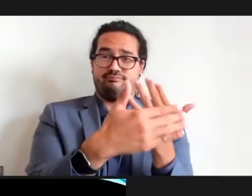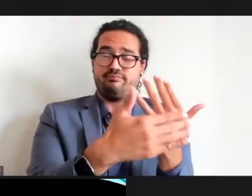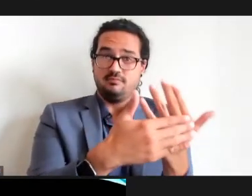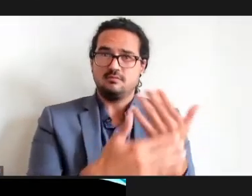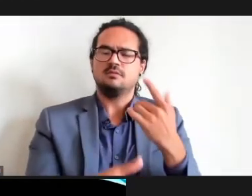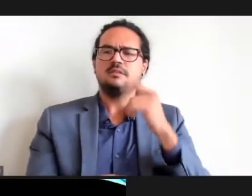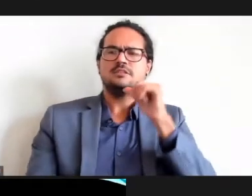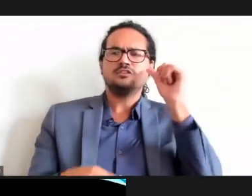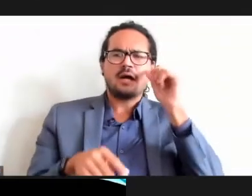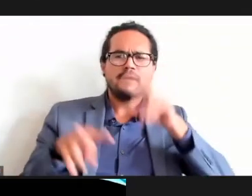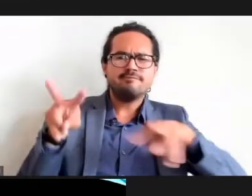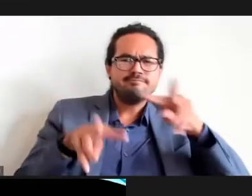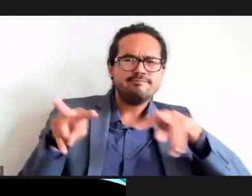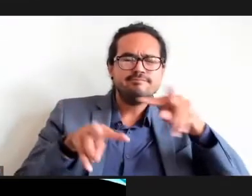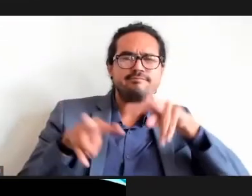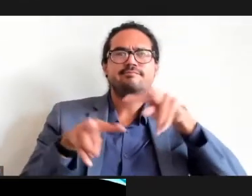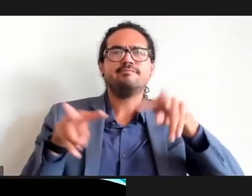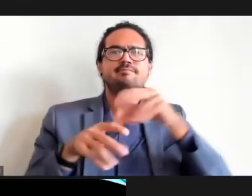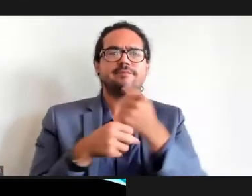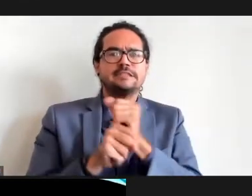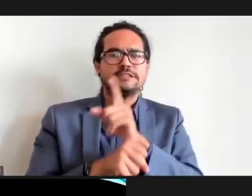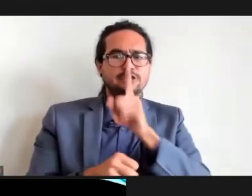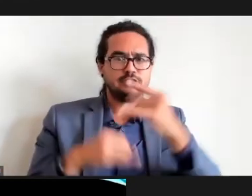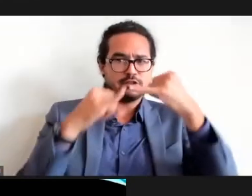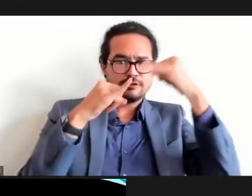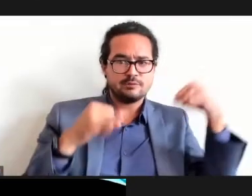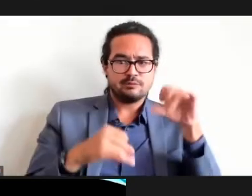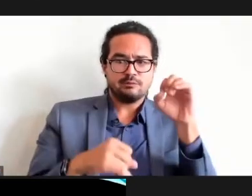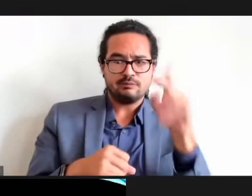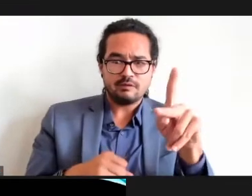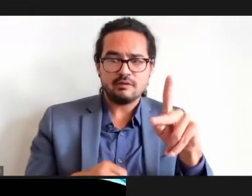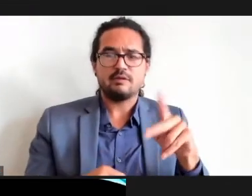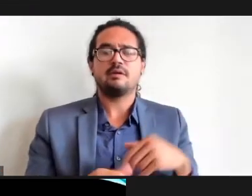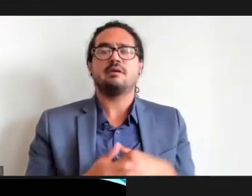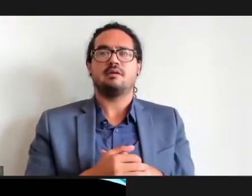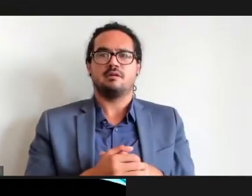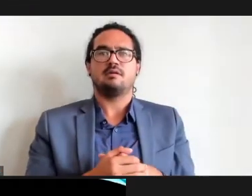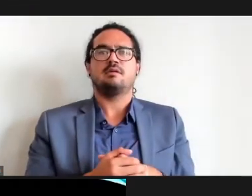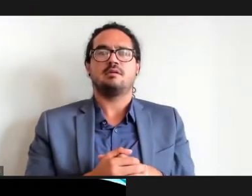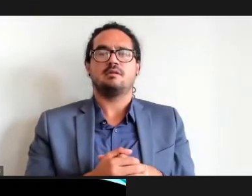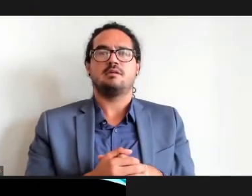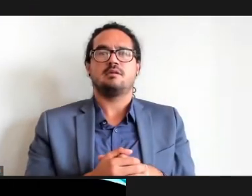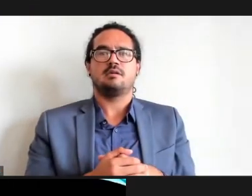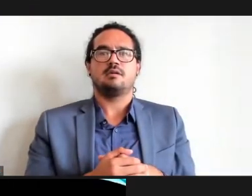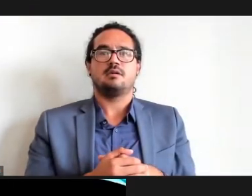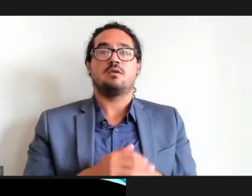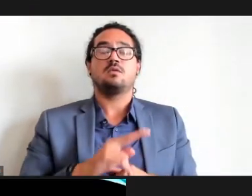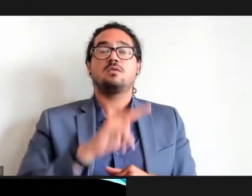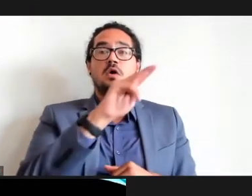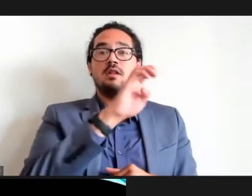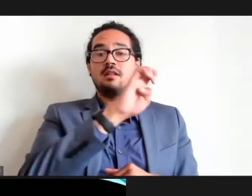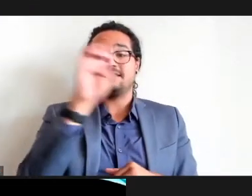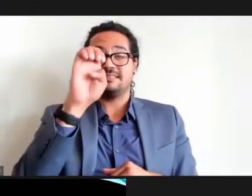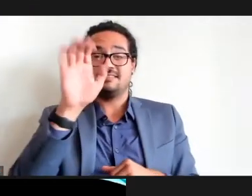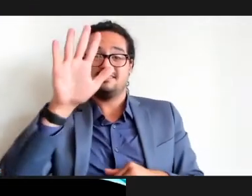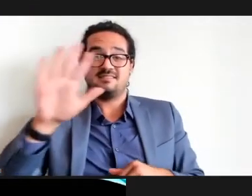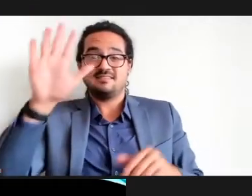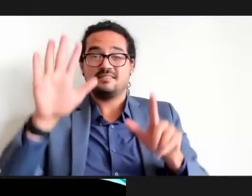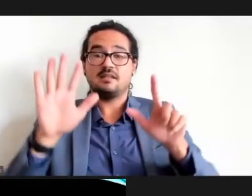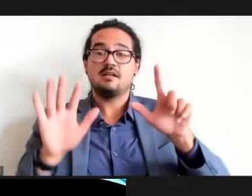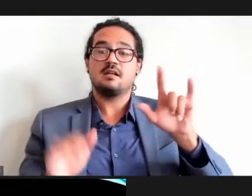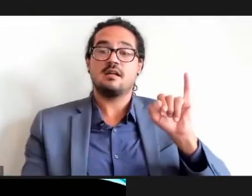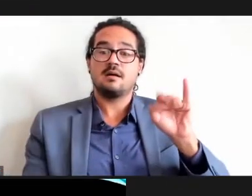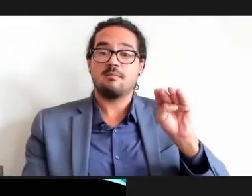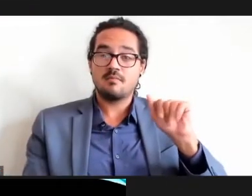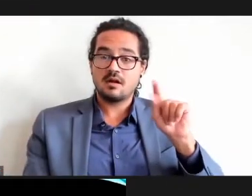also prepping the Limitor Road to the north and east in case looking for opportunities to find a spot to